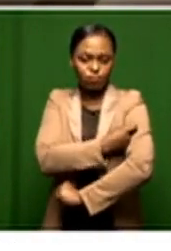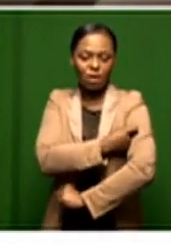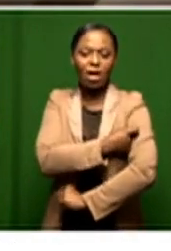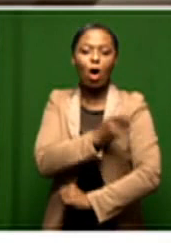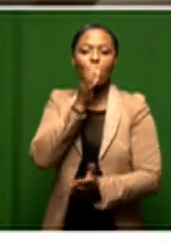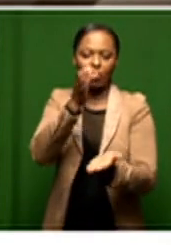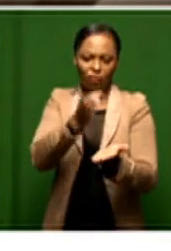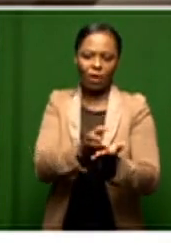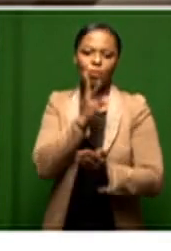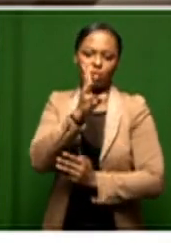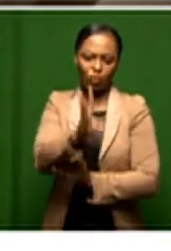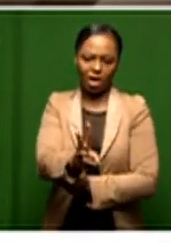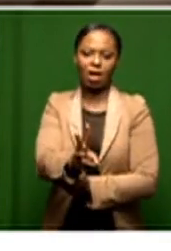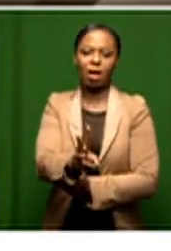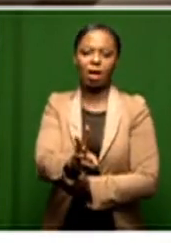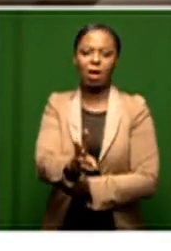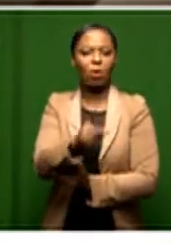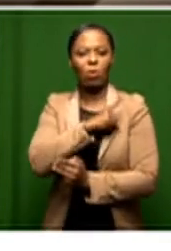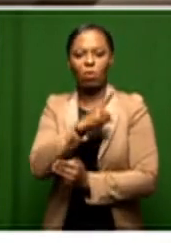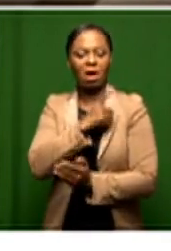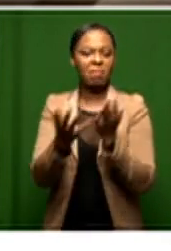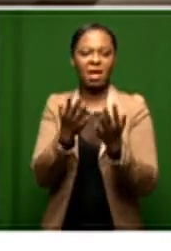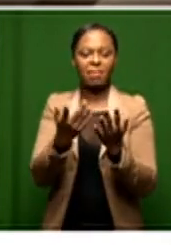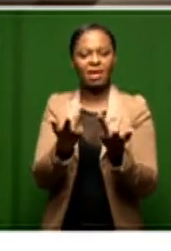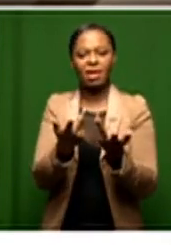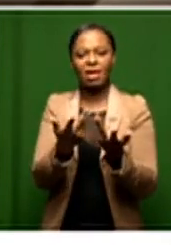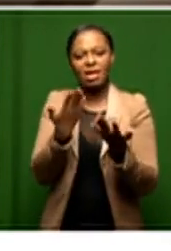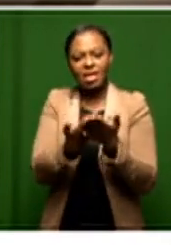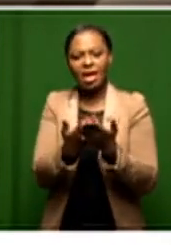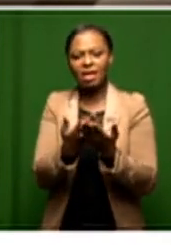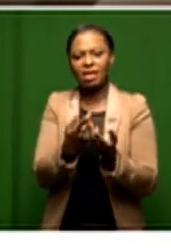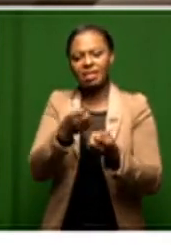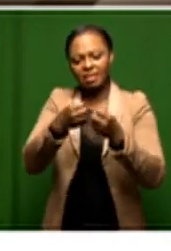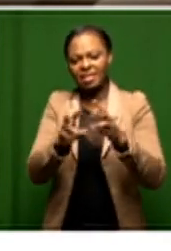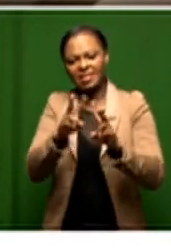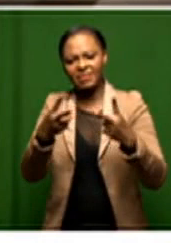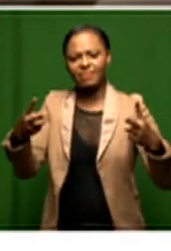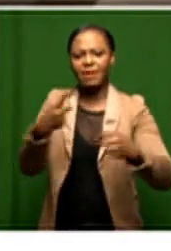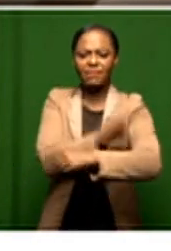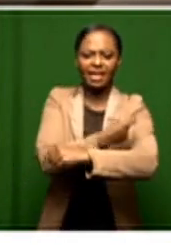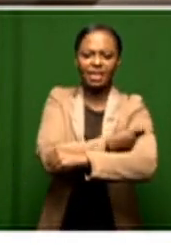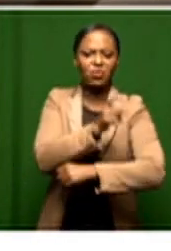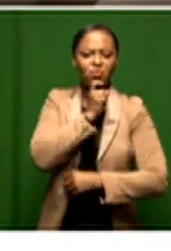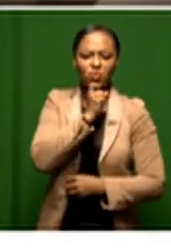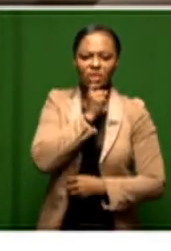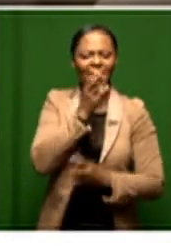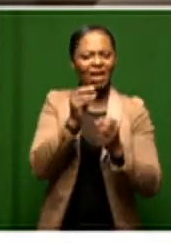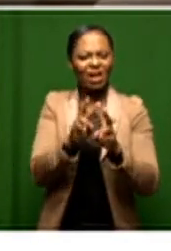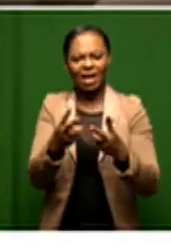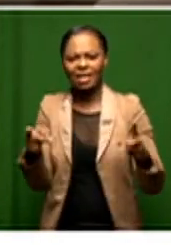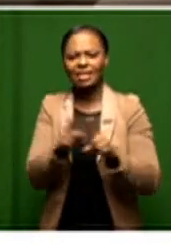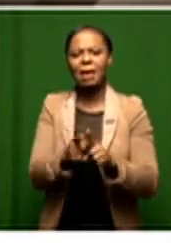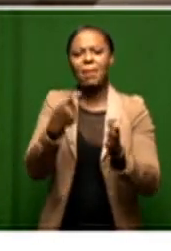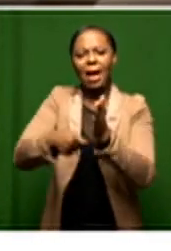be confirmed. There may be a mix of vaccines used. There's a price range of these vaccines, and the